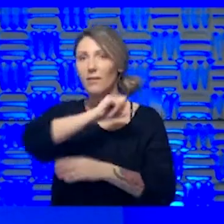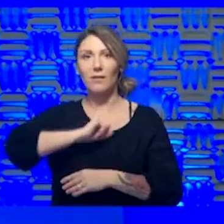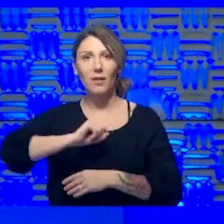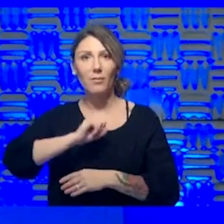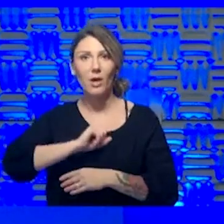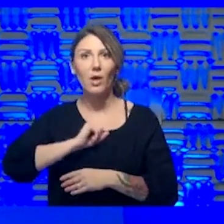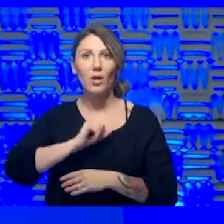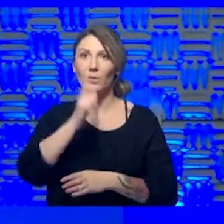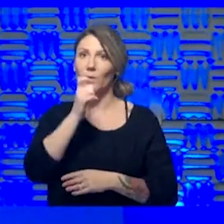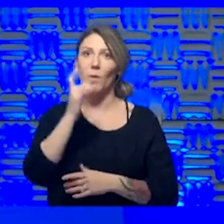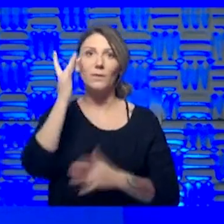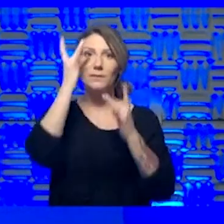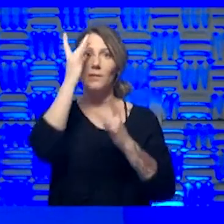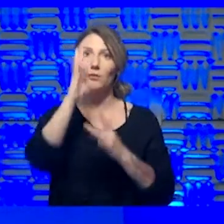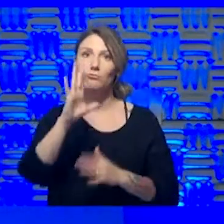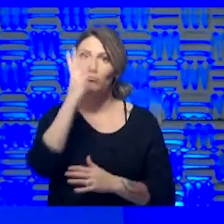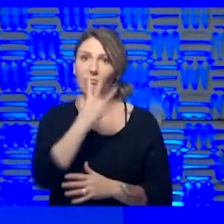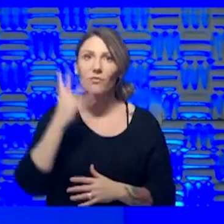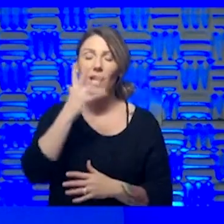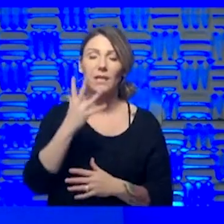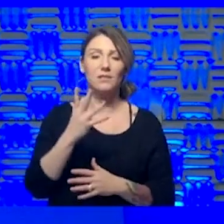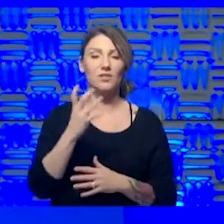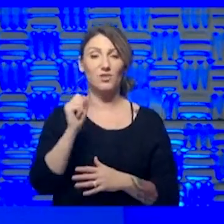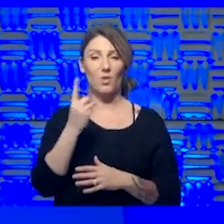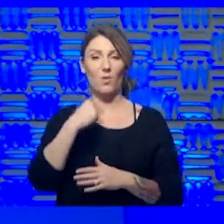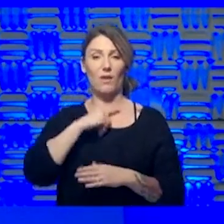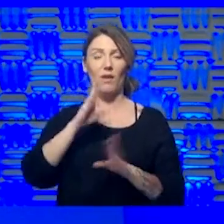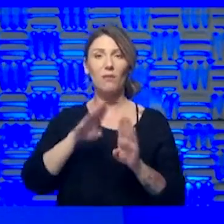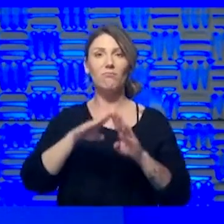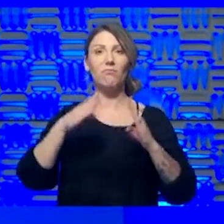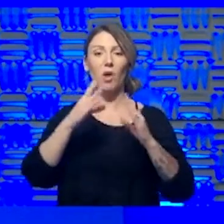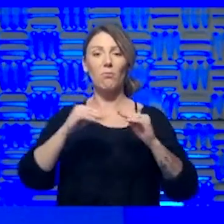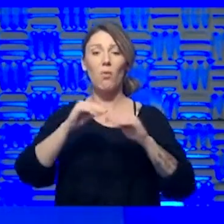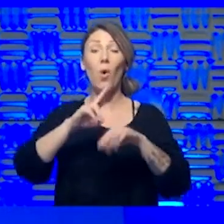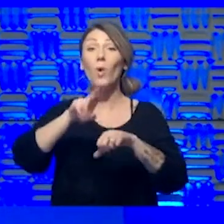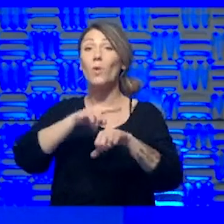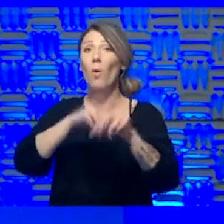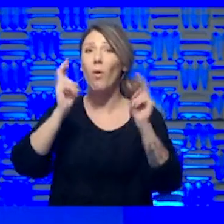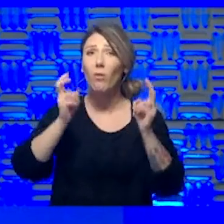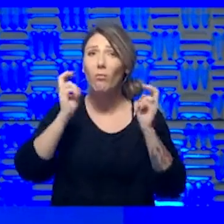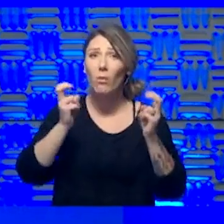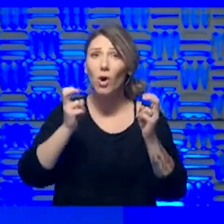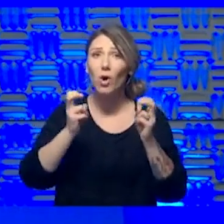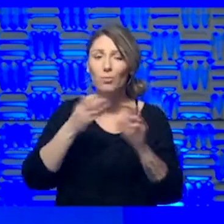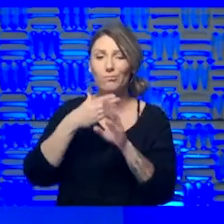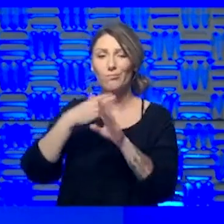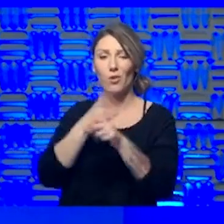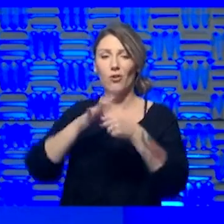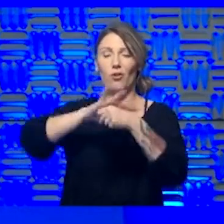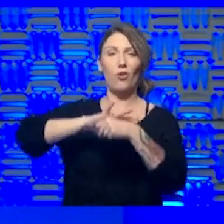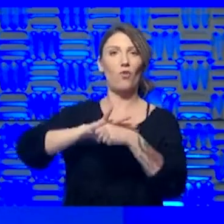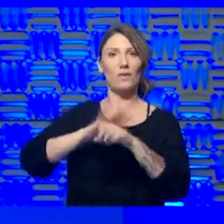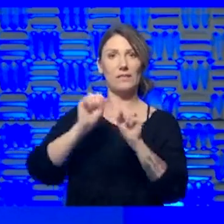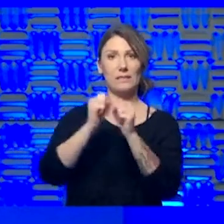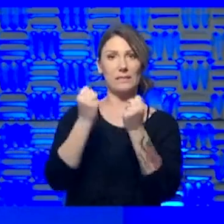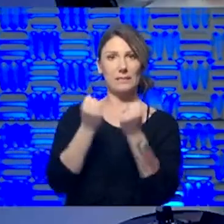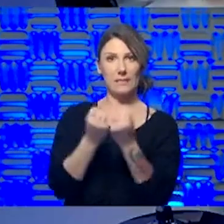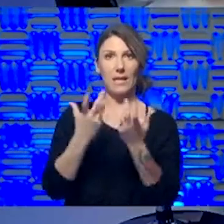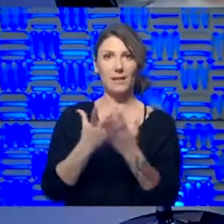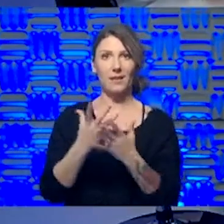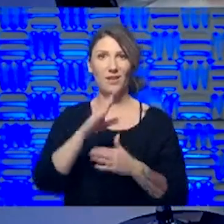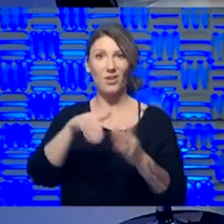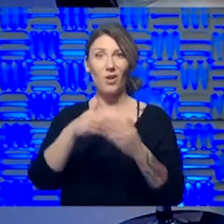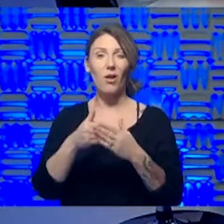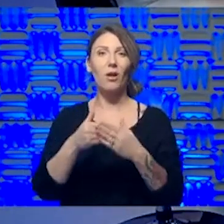out to more of a normal pre-COVID society and try to ease some of these other tensions and anxieties that are going